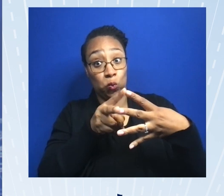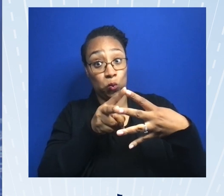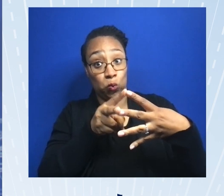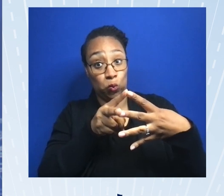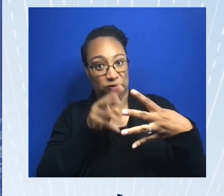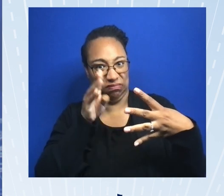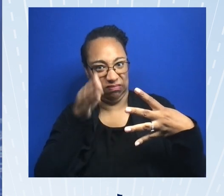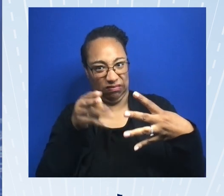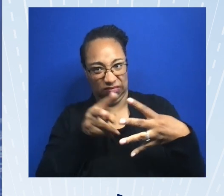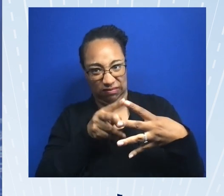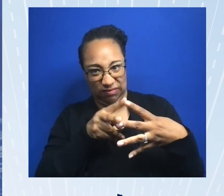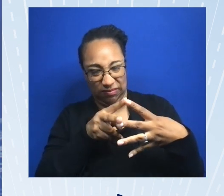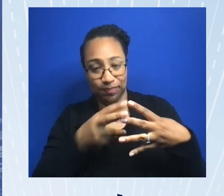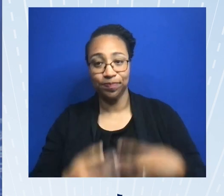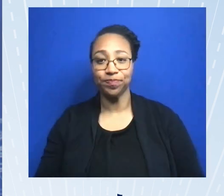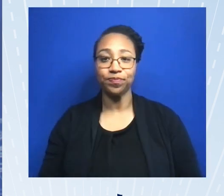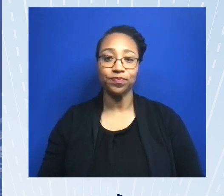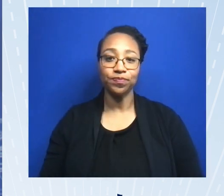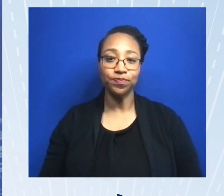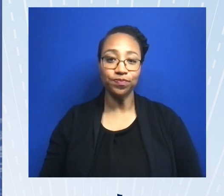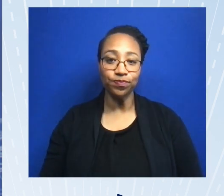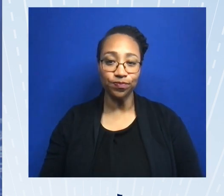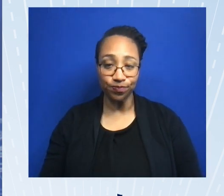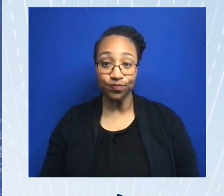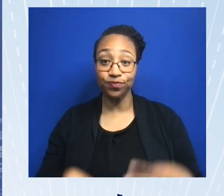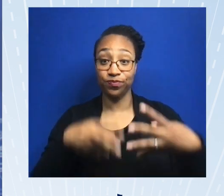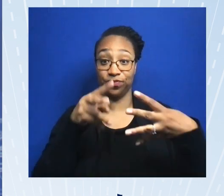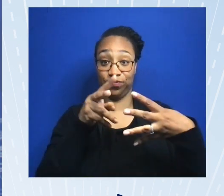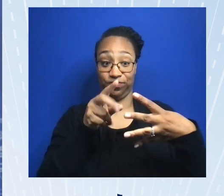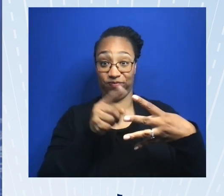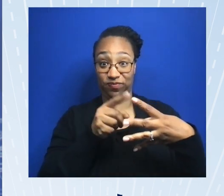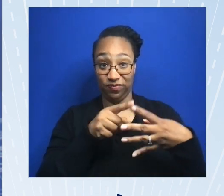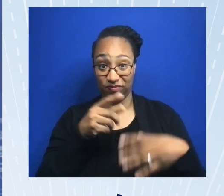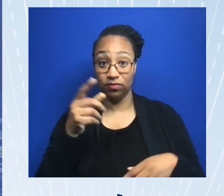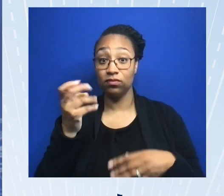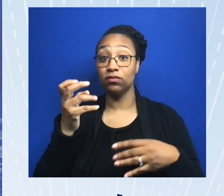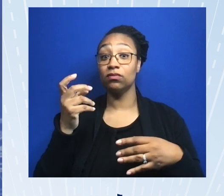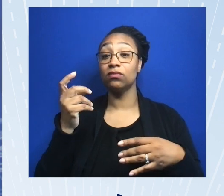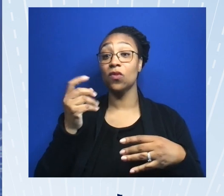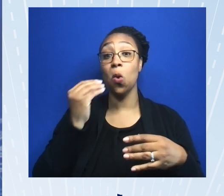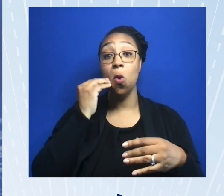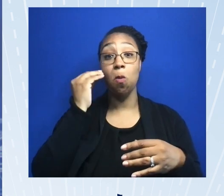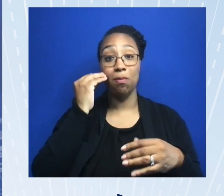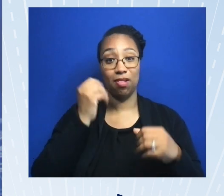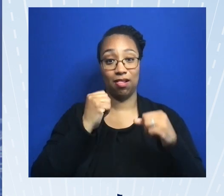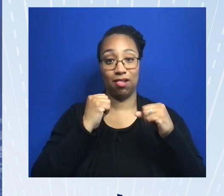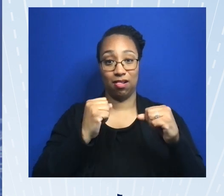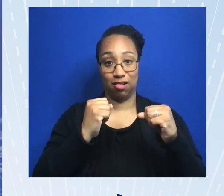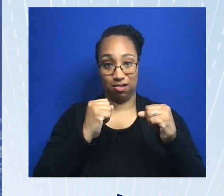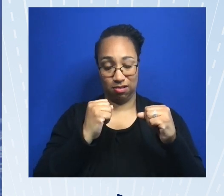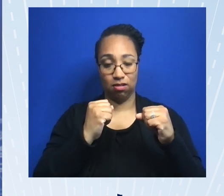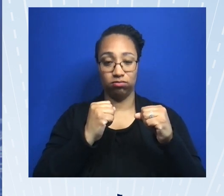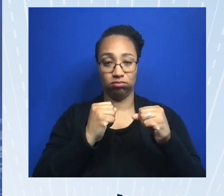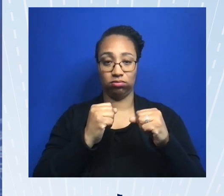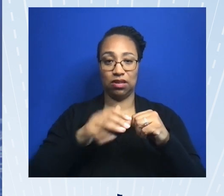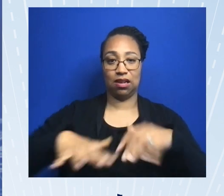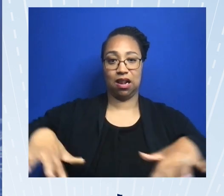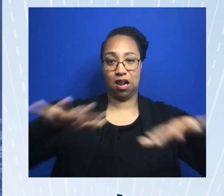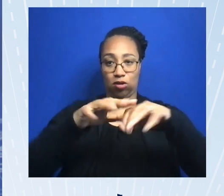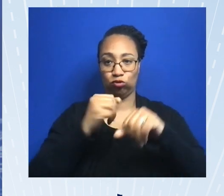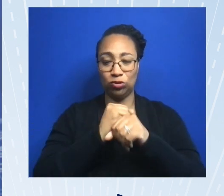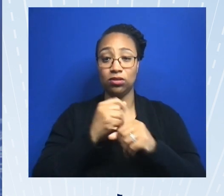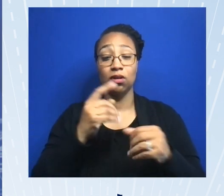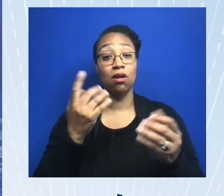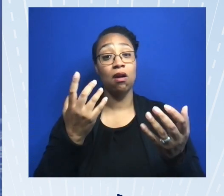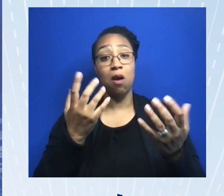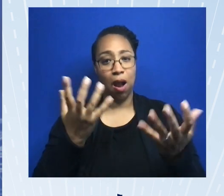other 2 pillars. Our first pillar is to increase awareness and understanding of anti-Semitism,